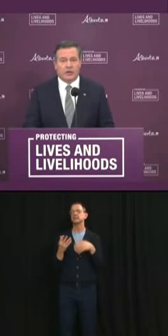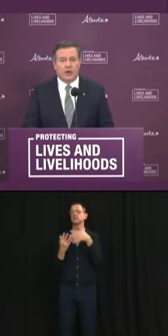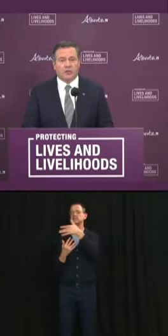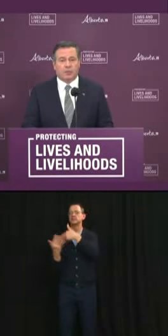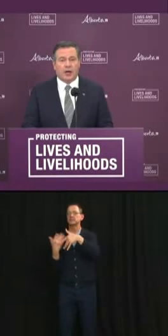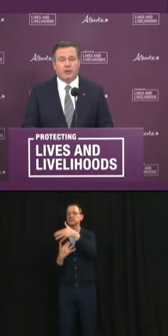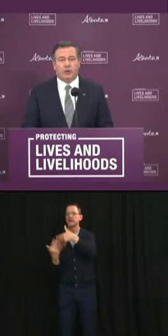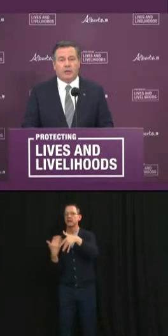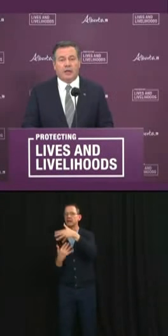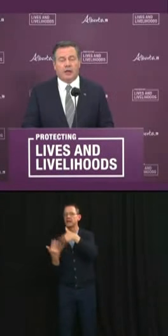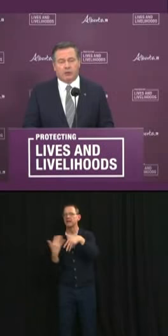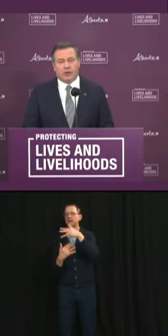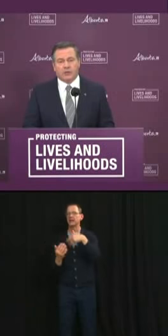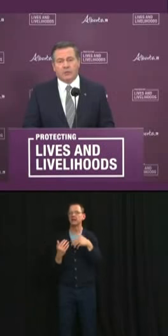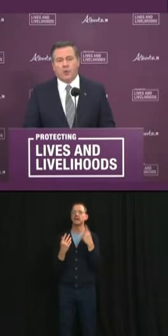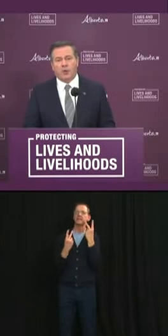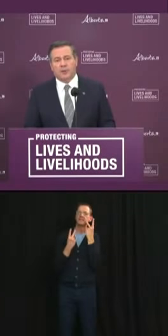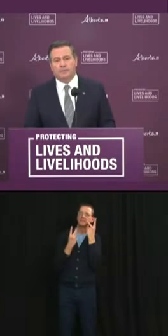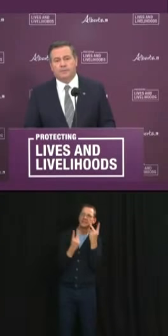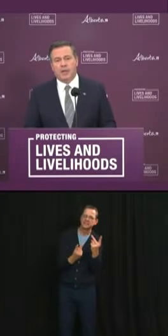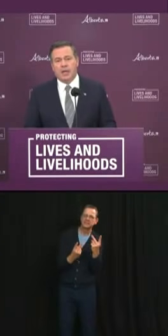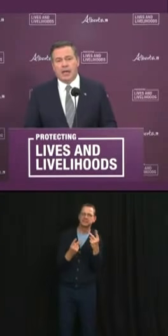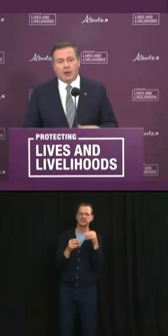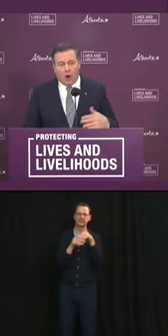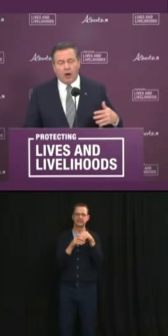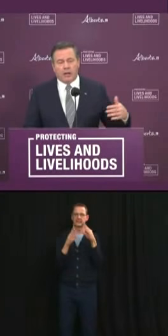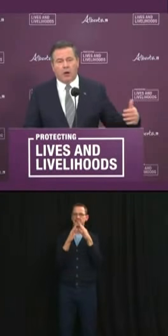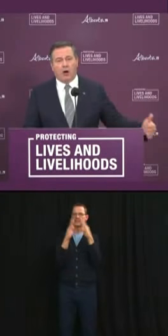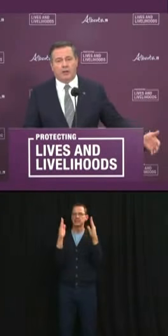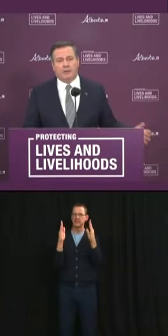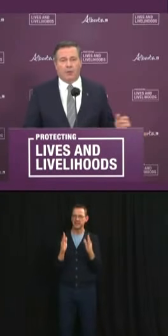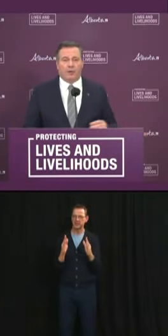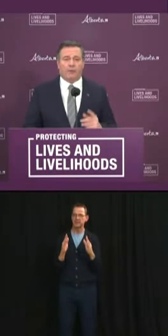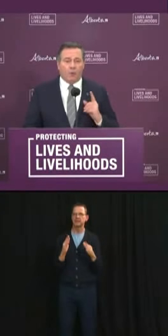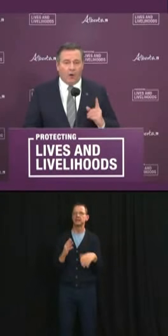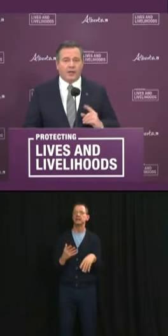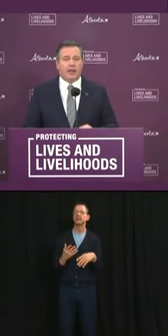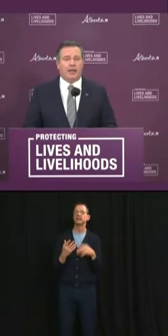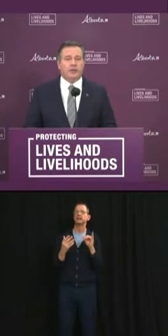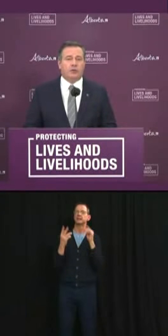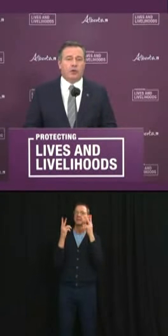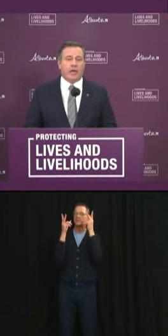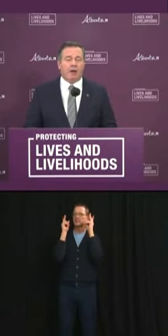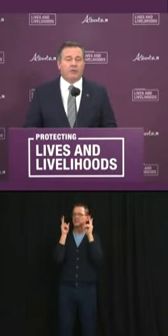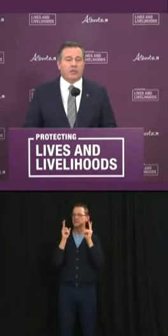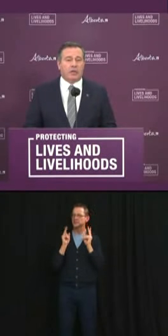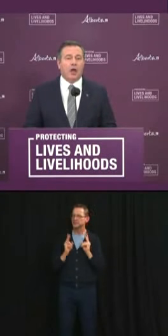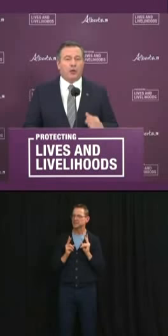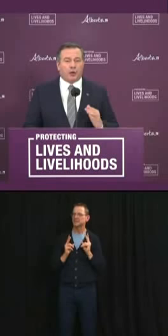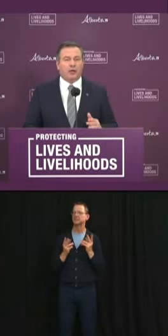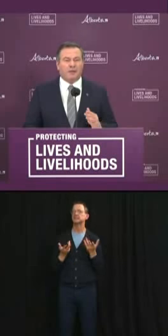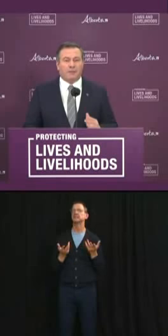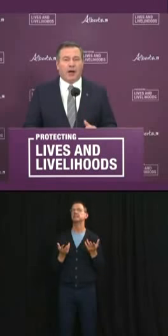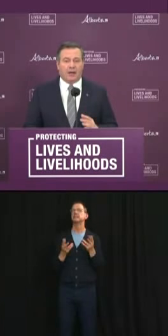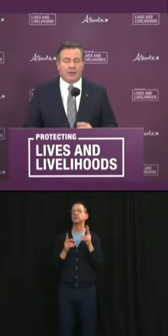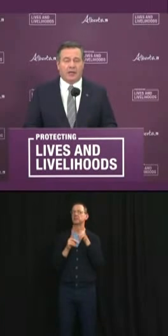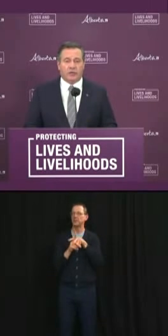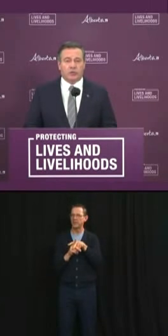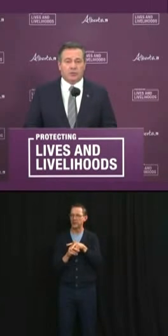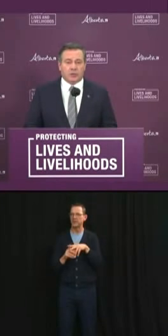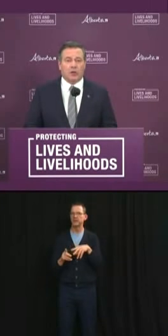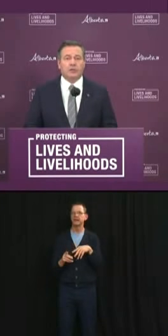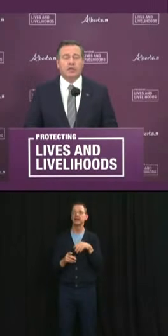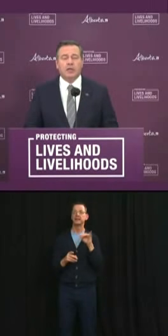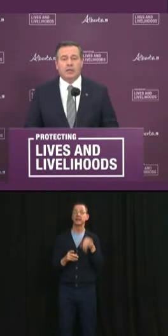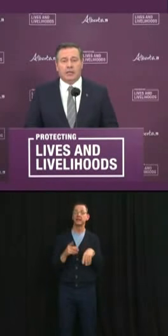case, spread during a hairdresser's appointment. And on it went. From one case, we now have seen 35